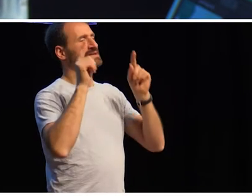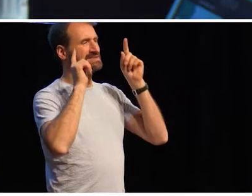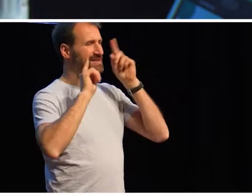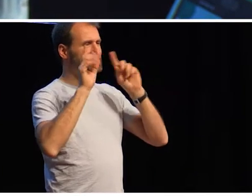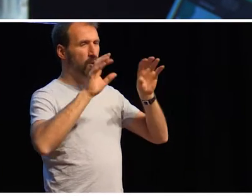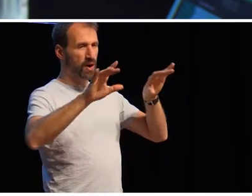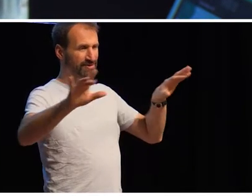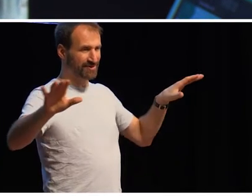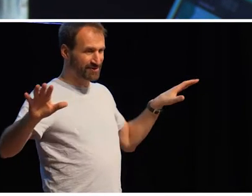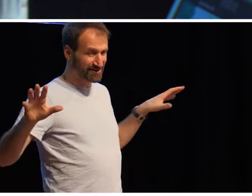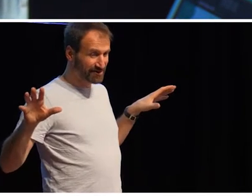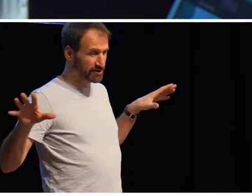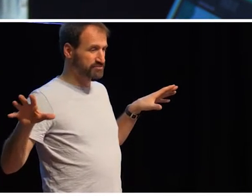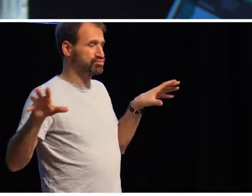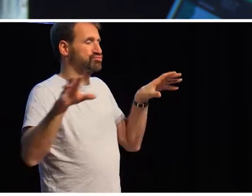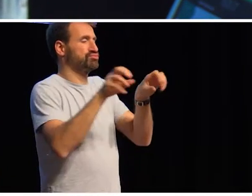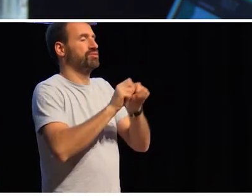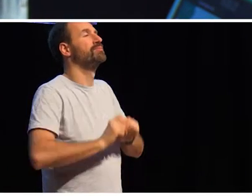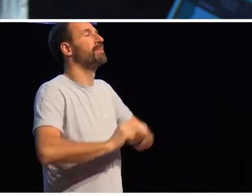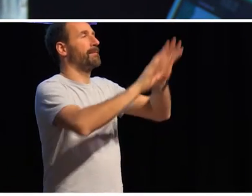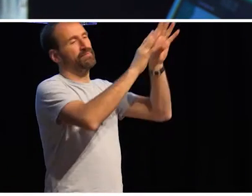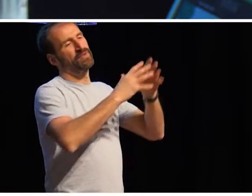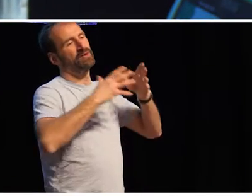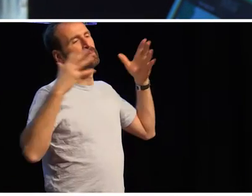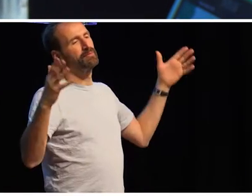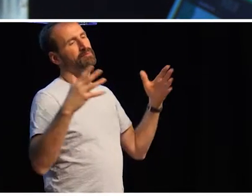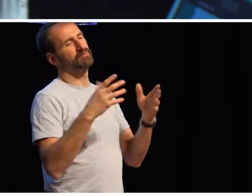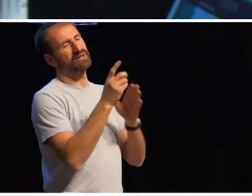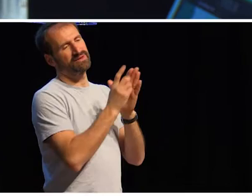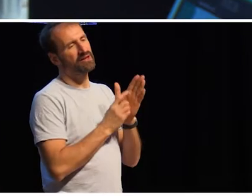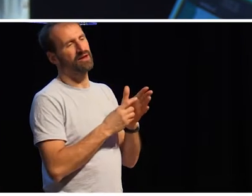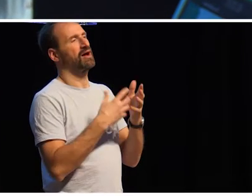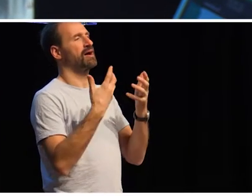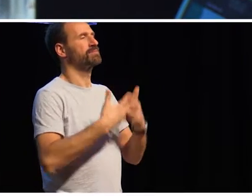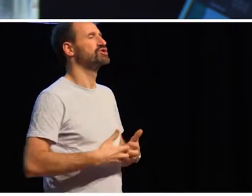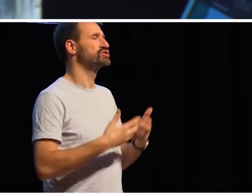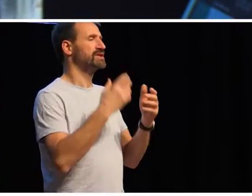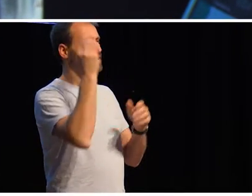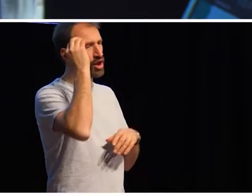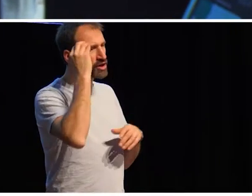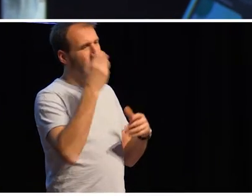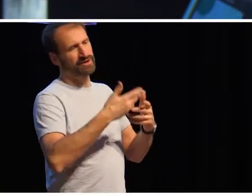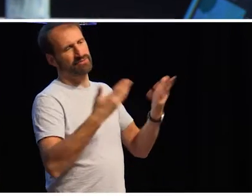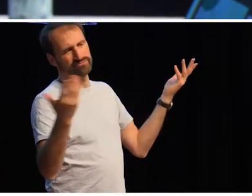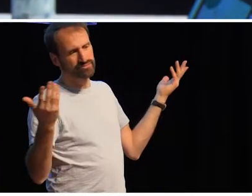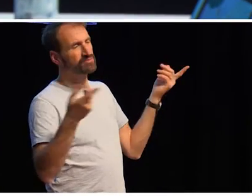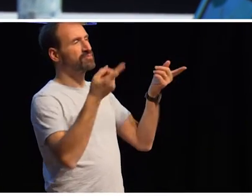some big data, machine learning, whatever, to derive some